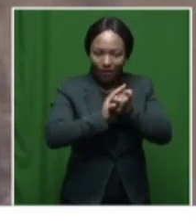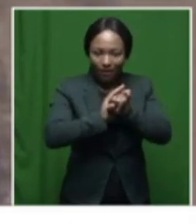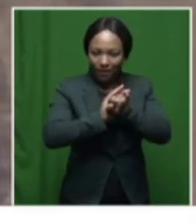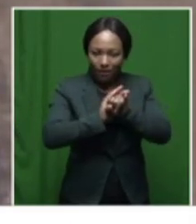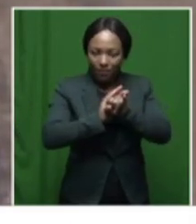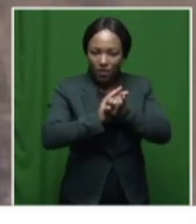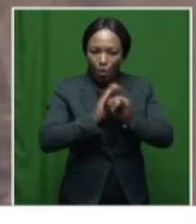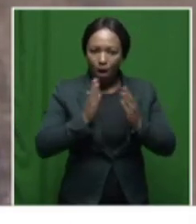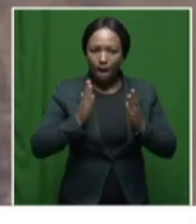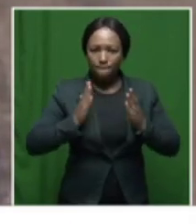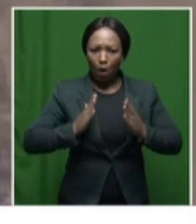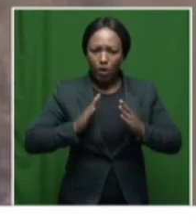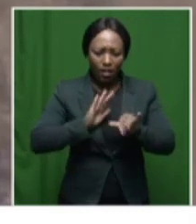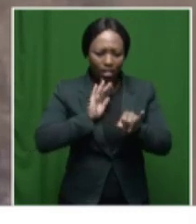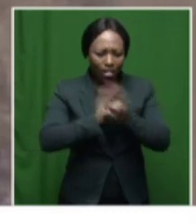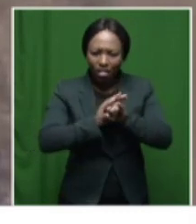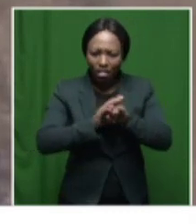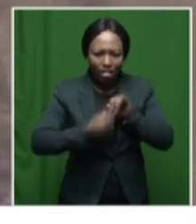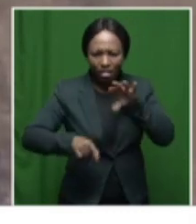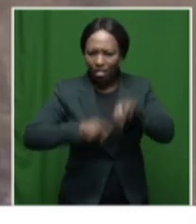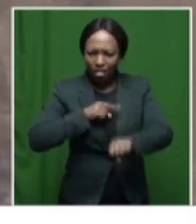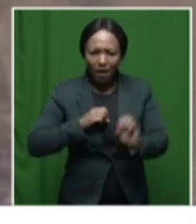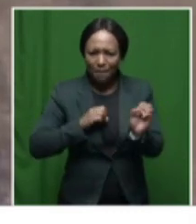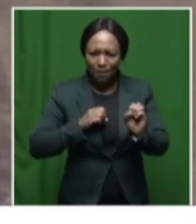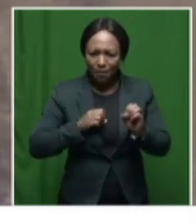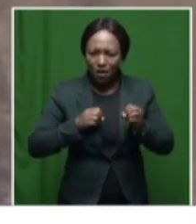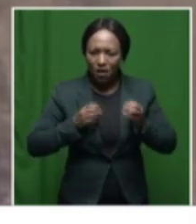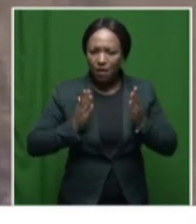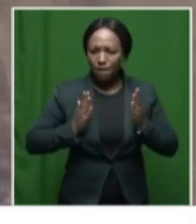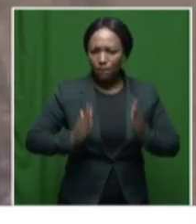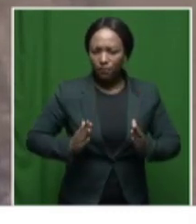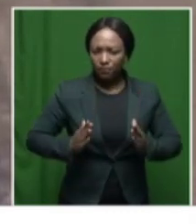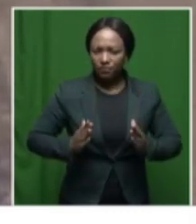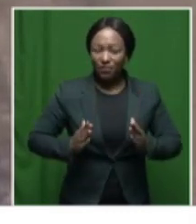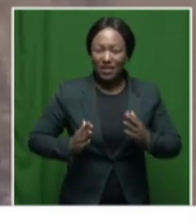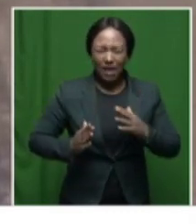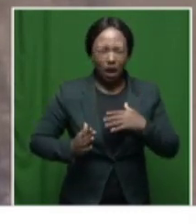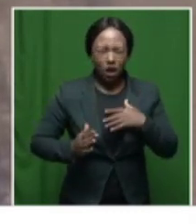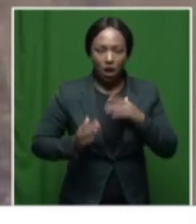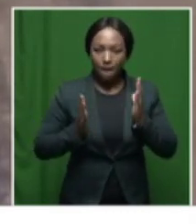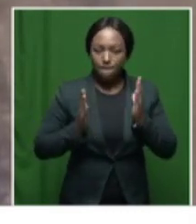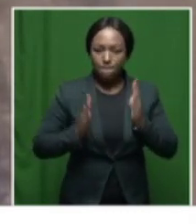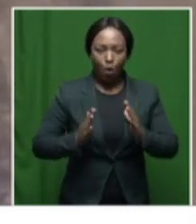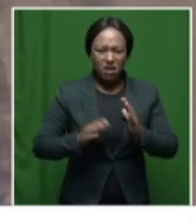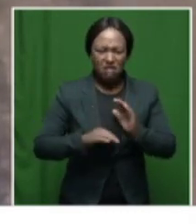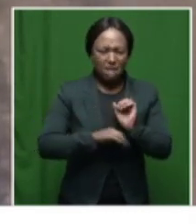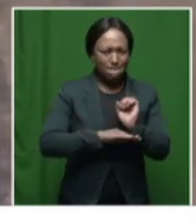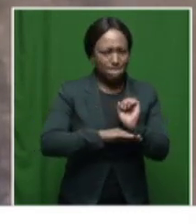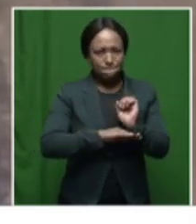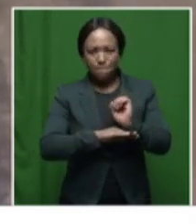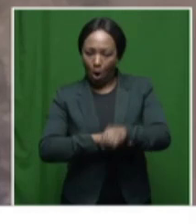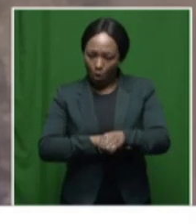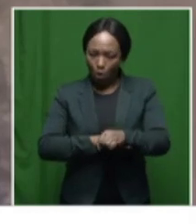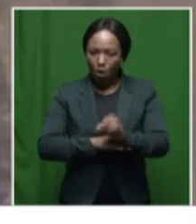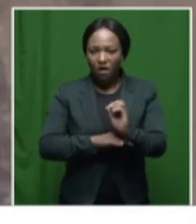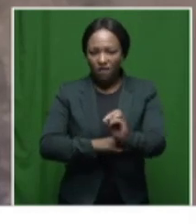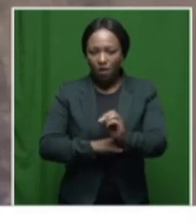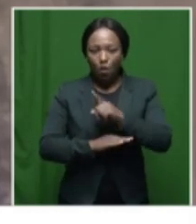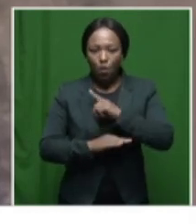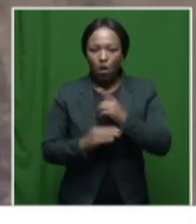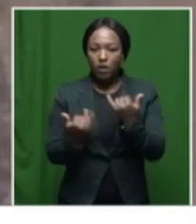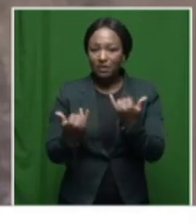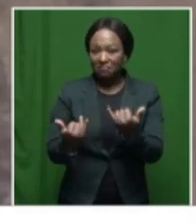immune system does not recognize it, they still take a heavy toll of our body. So far, we have seen that